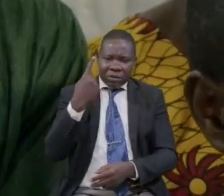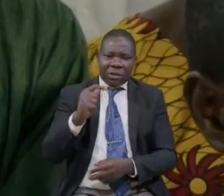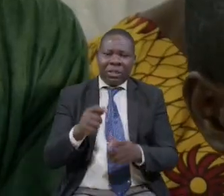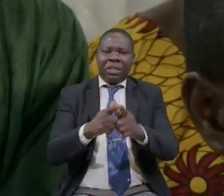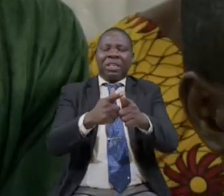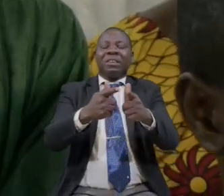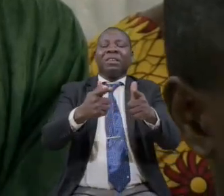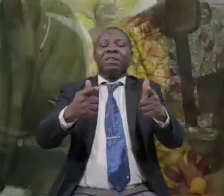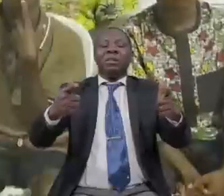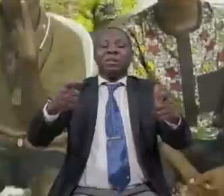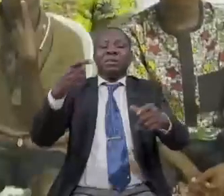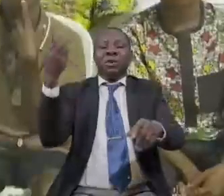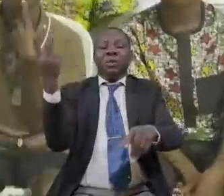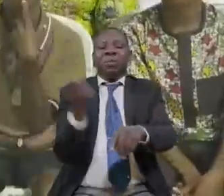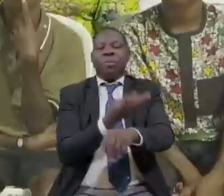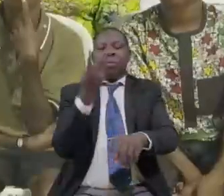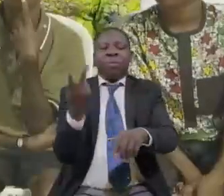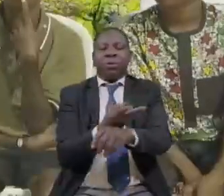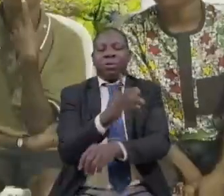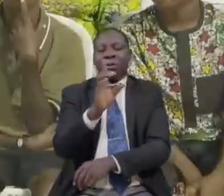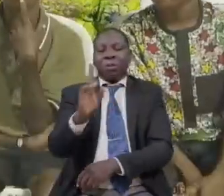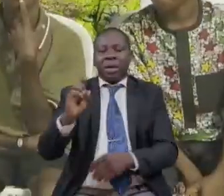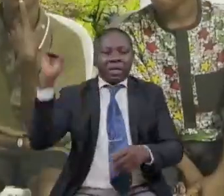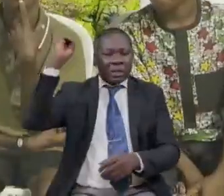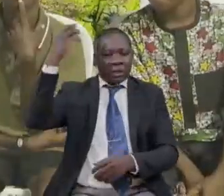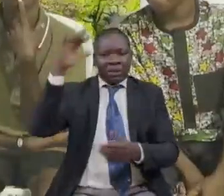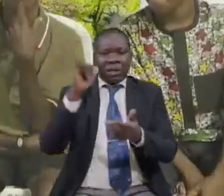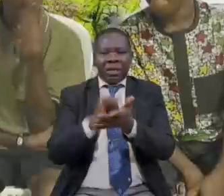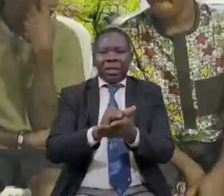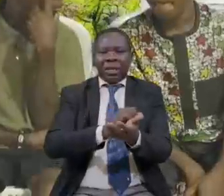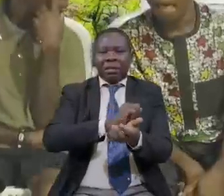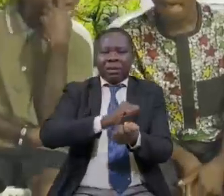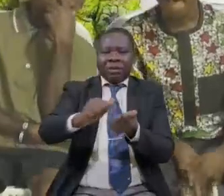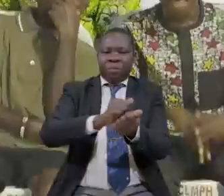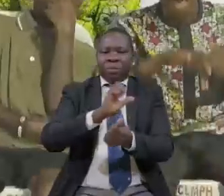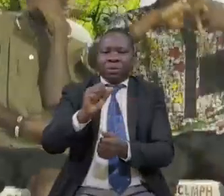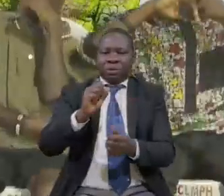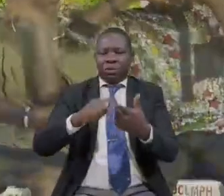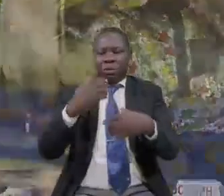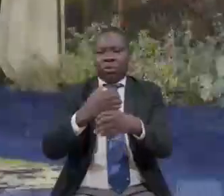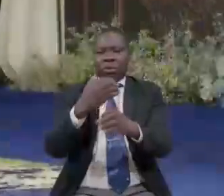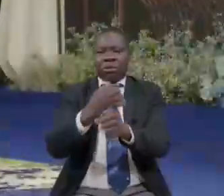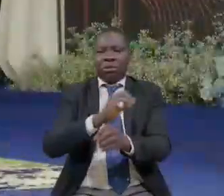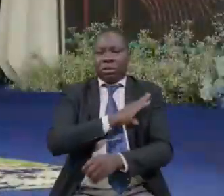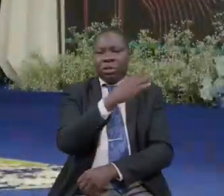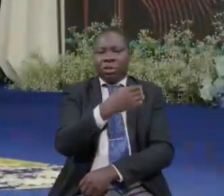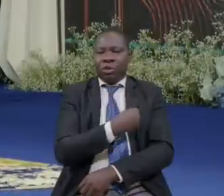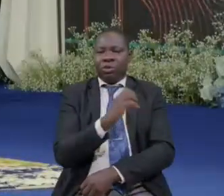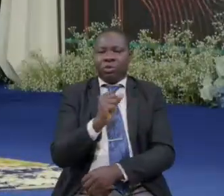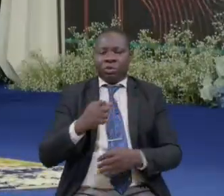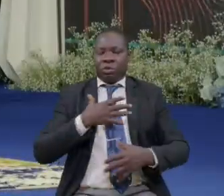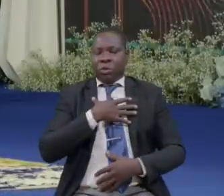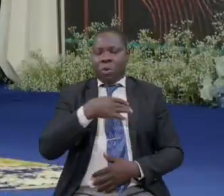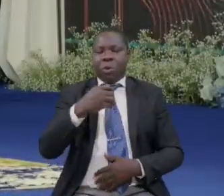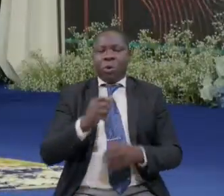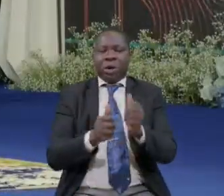multiplied grace that purges to create souls whiter. You see, when grace